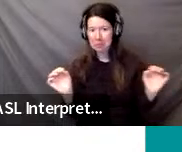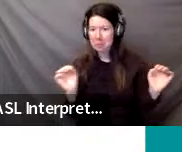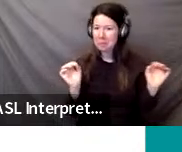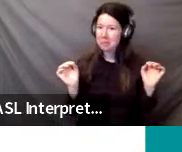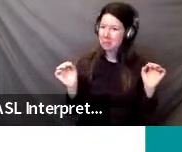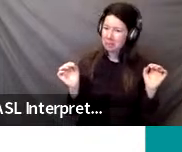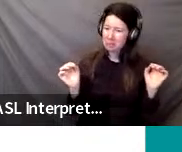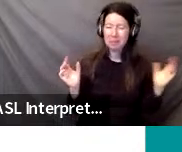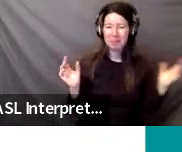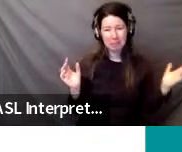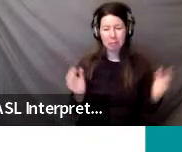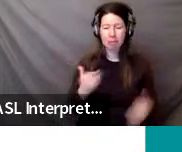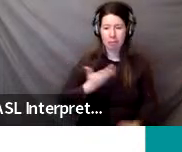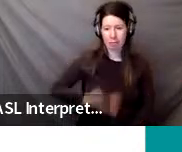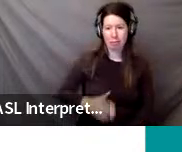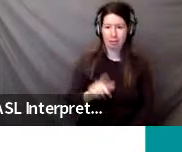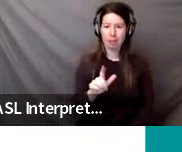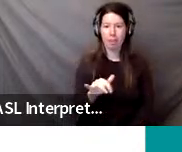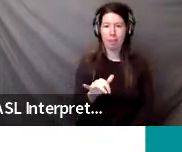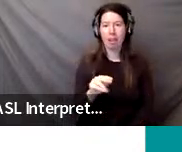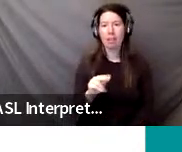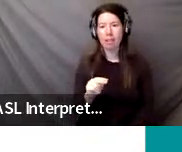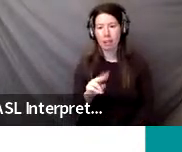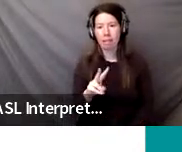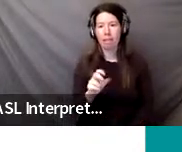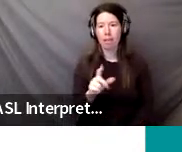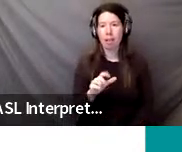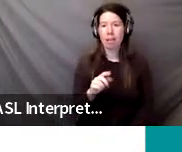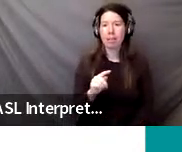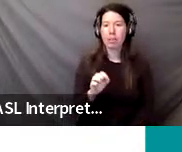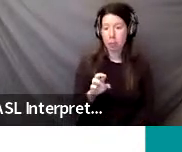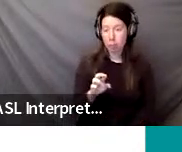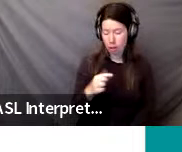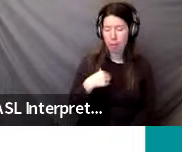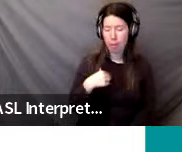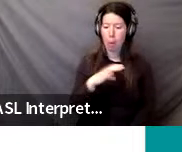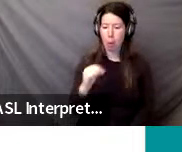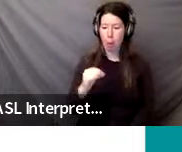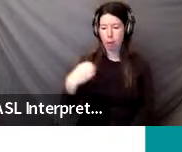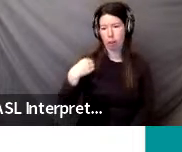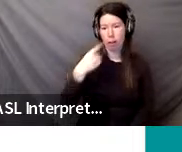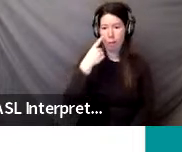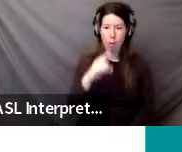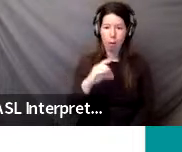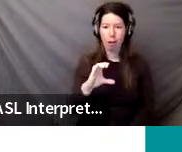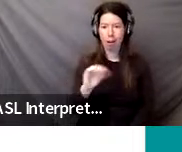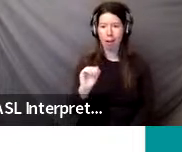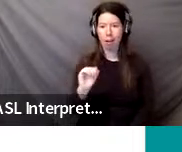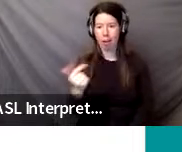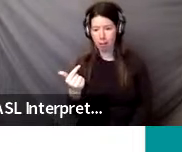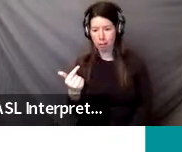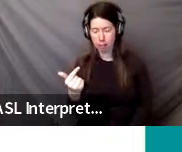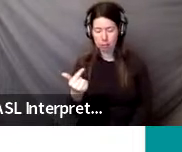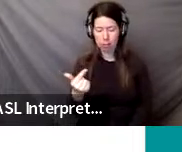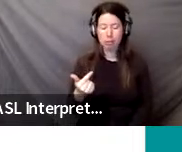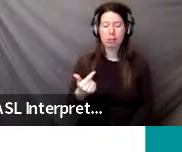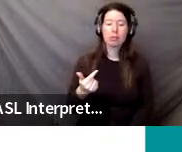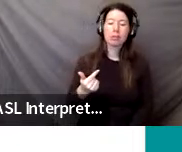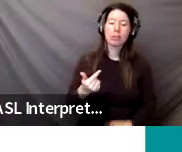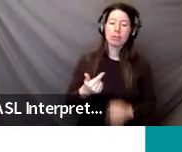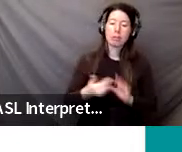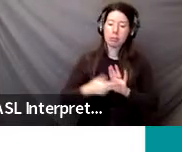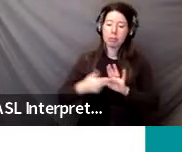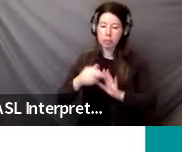I'm Lynn Valenter. I'm the co-chair of CAG. My pronouns are